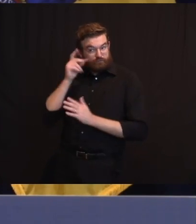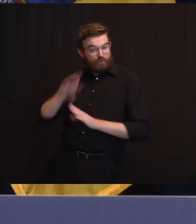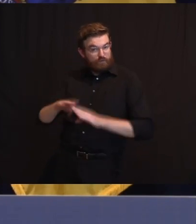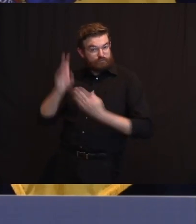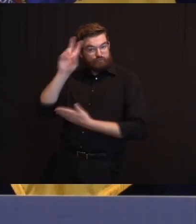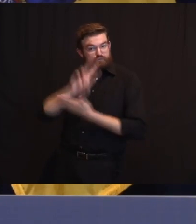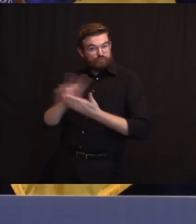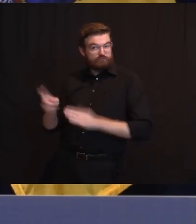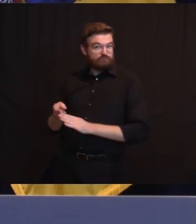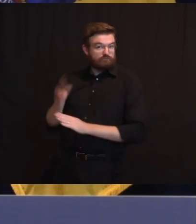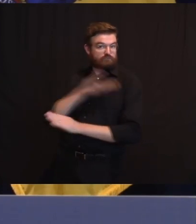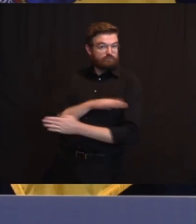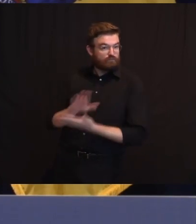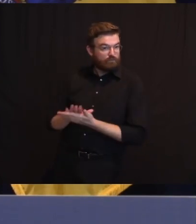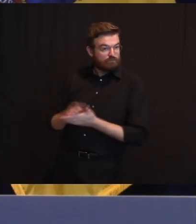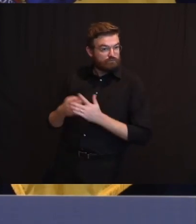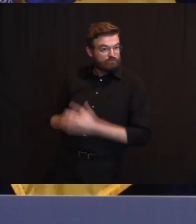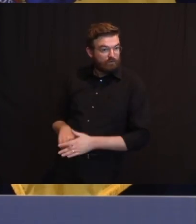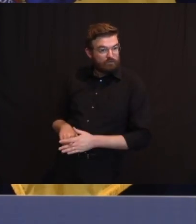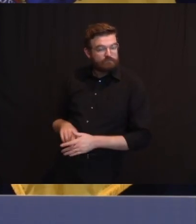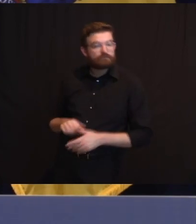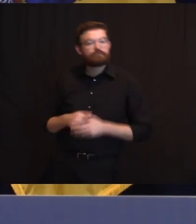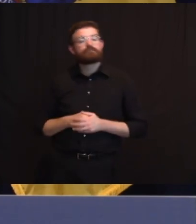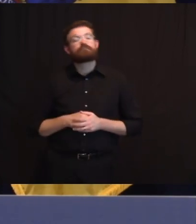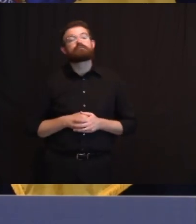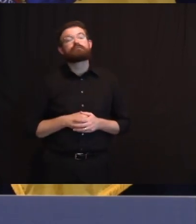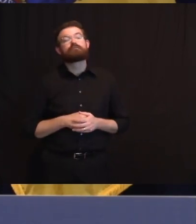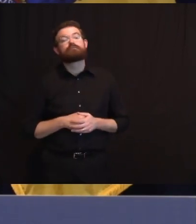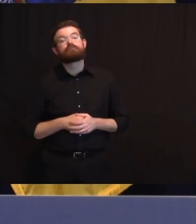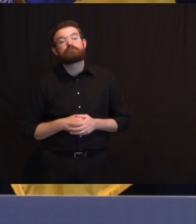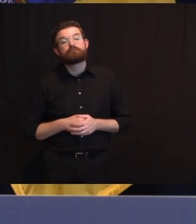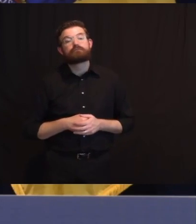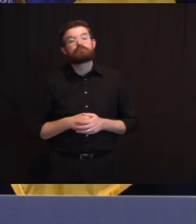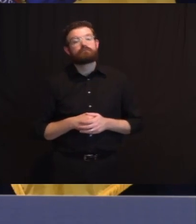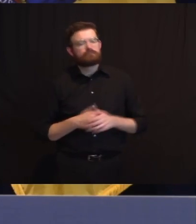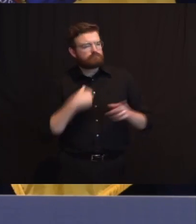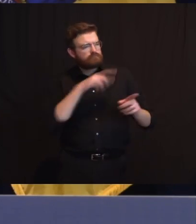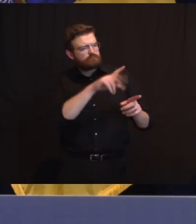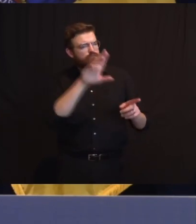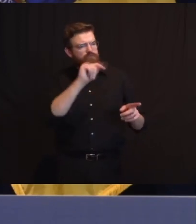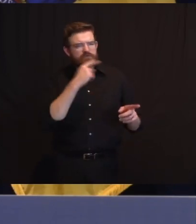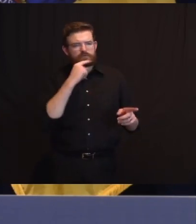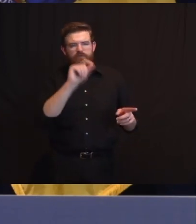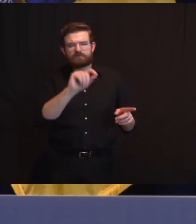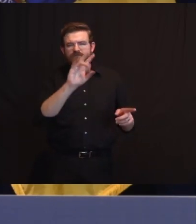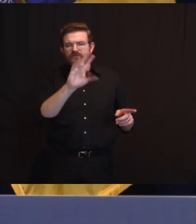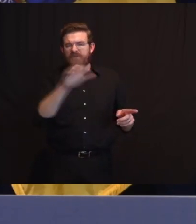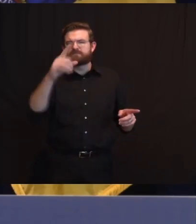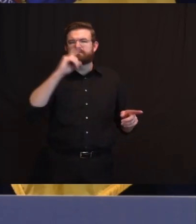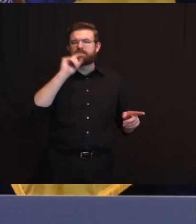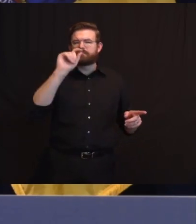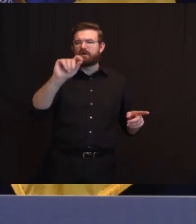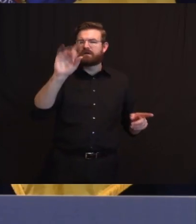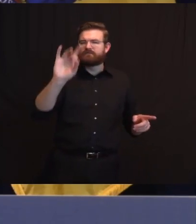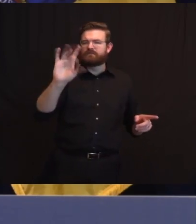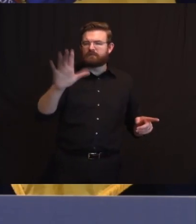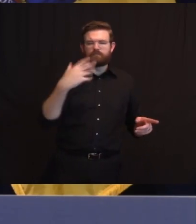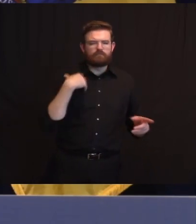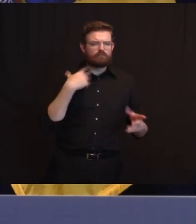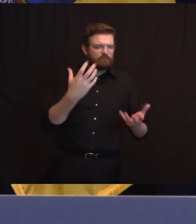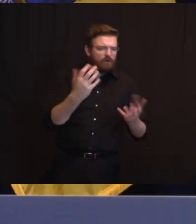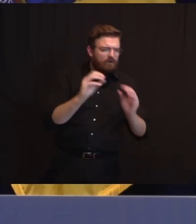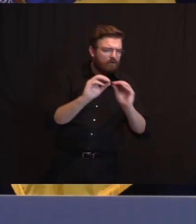transmission on the dashboard is 0.75, and you said it was 0.84. I just want to make sure that, just clarification on that. And finally, the